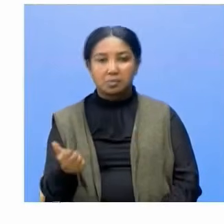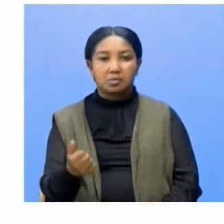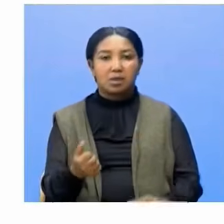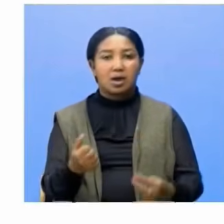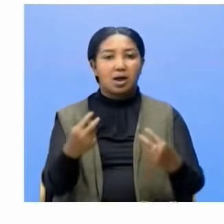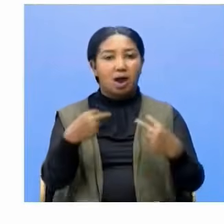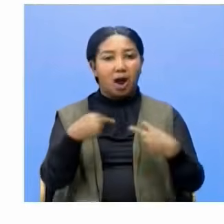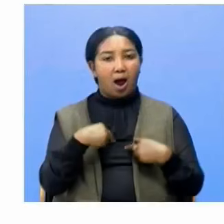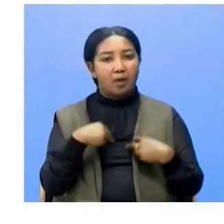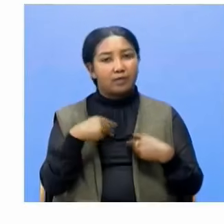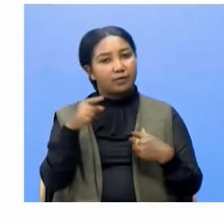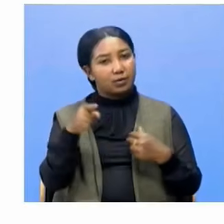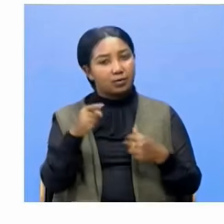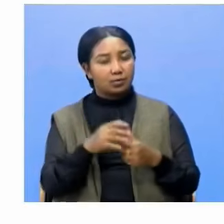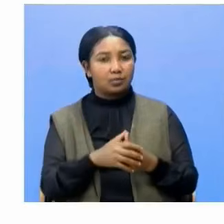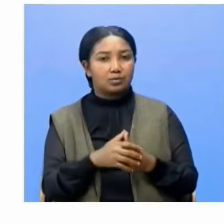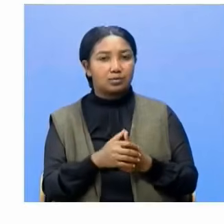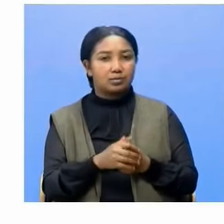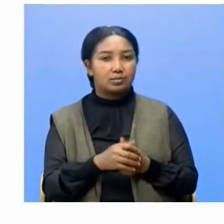Have